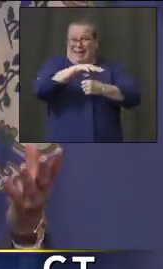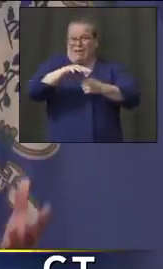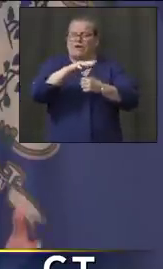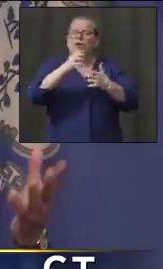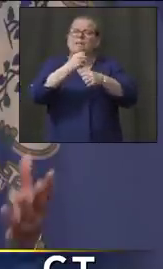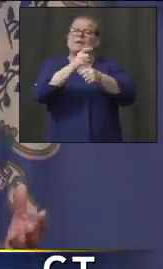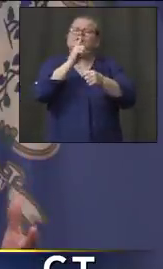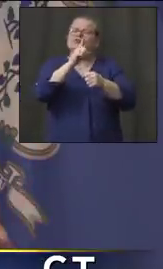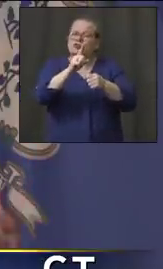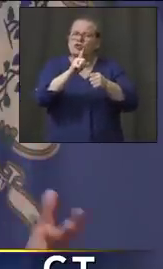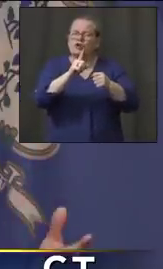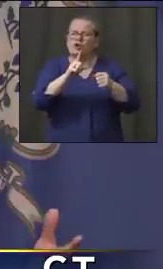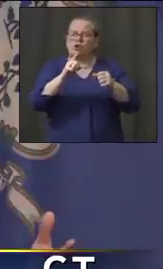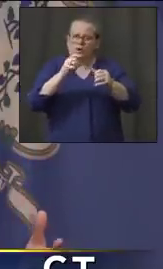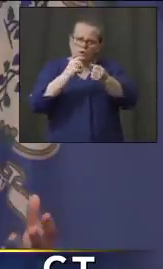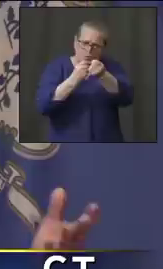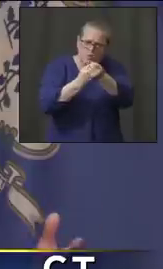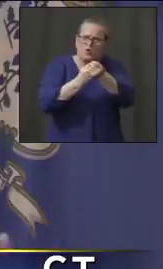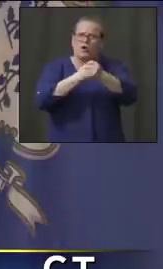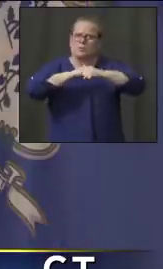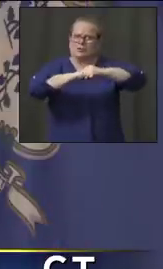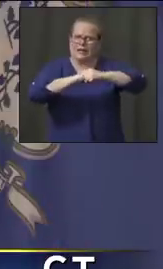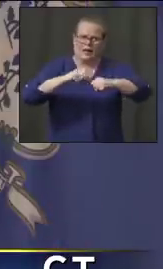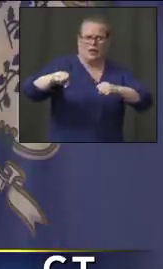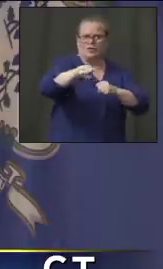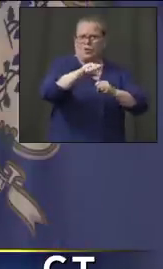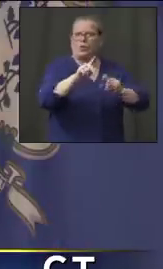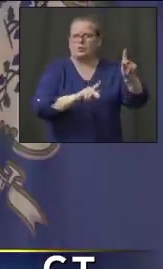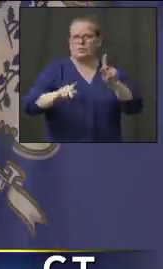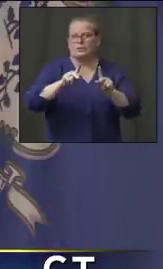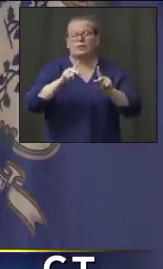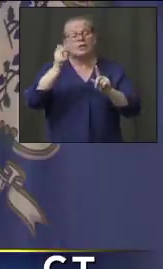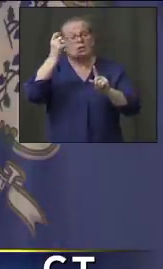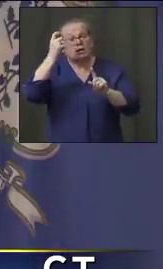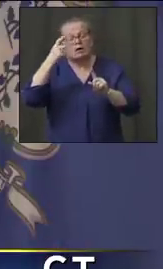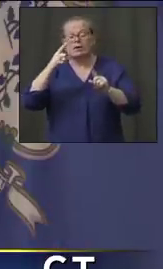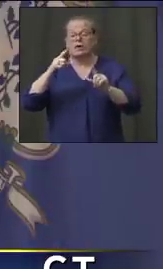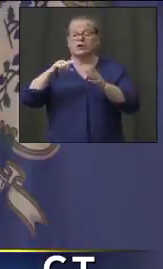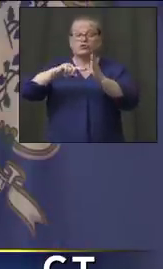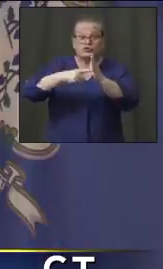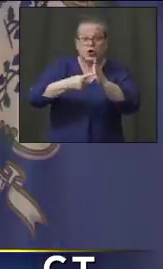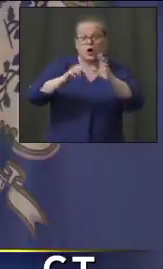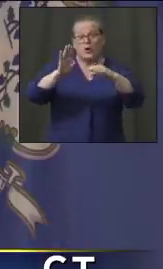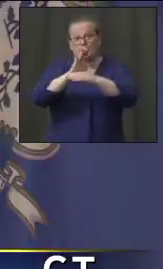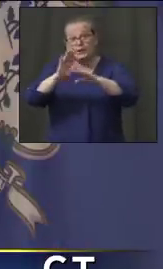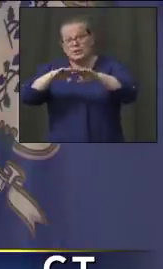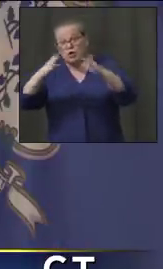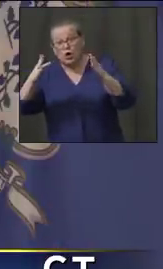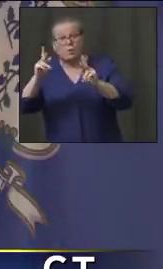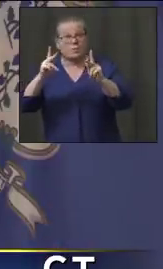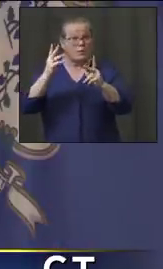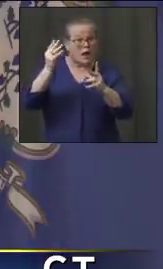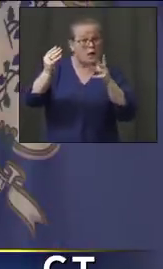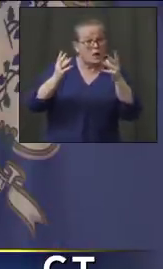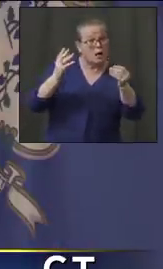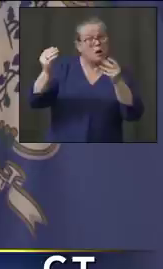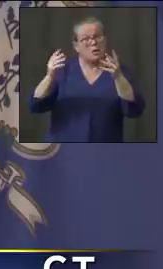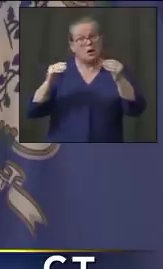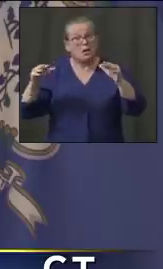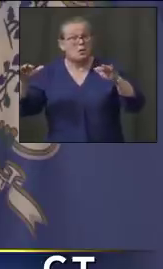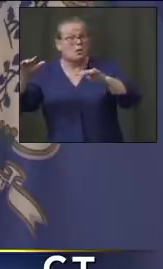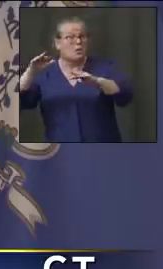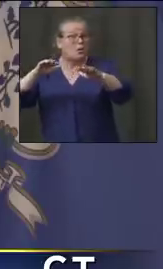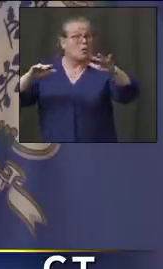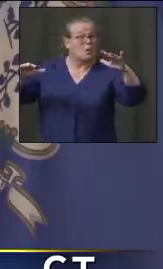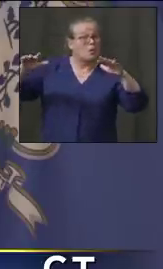no flare-ups around the region and around the world. And that's why we look at each of these communities